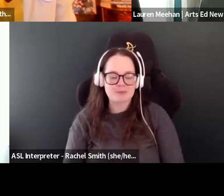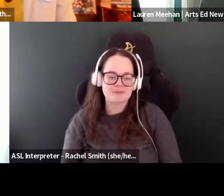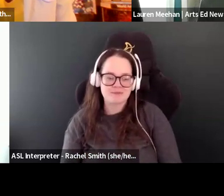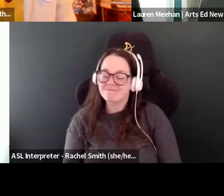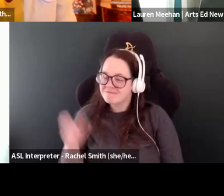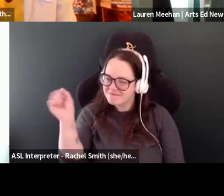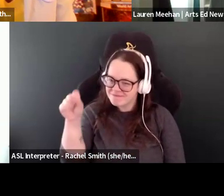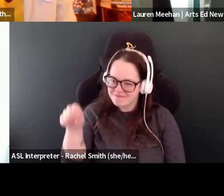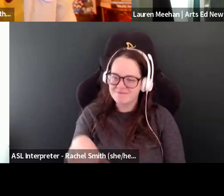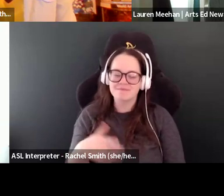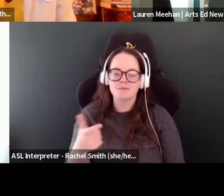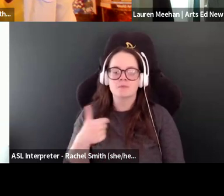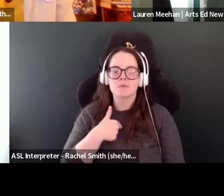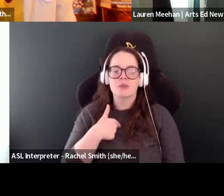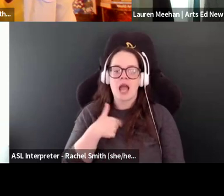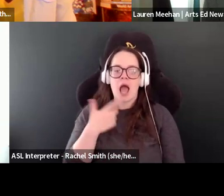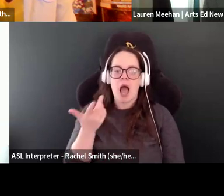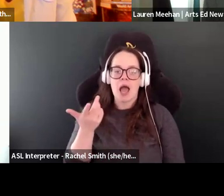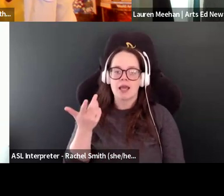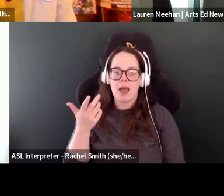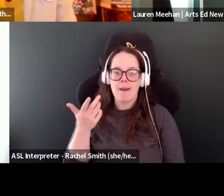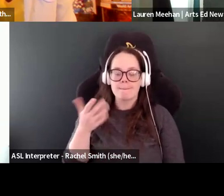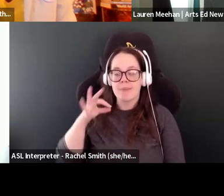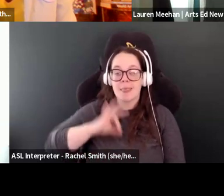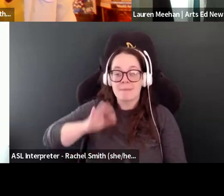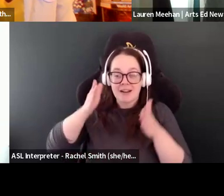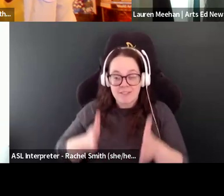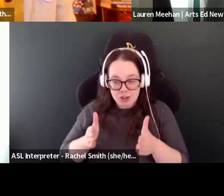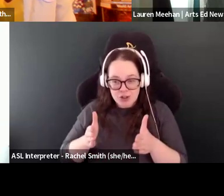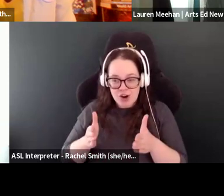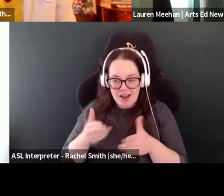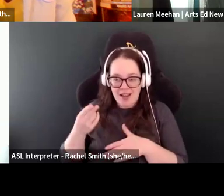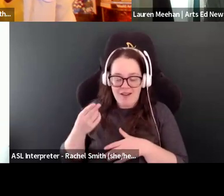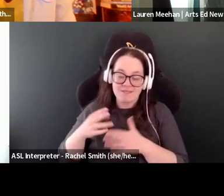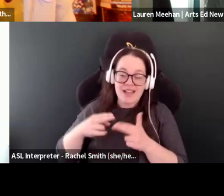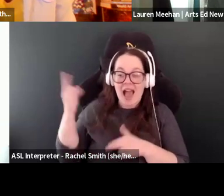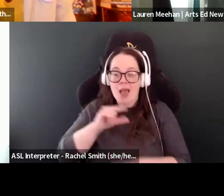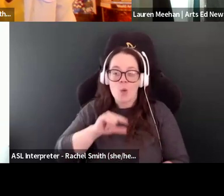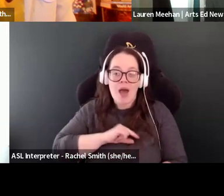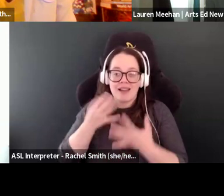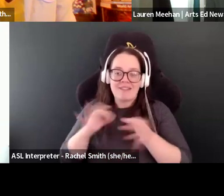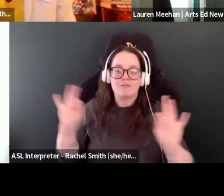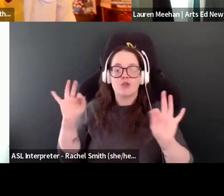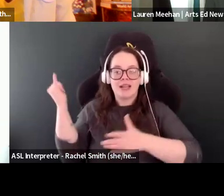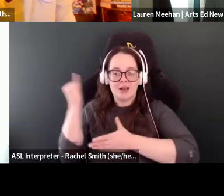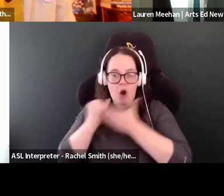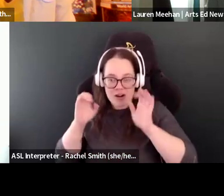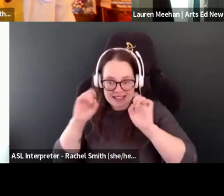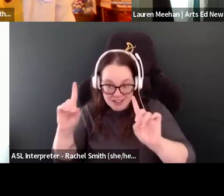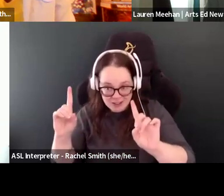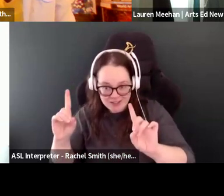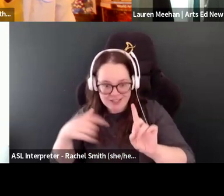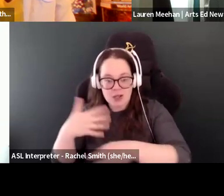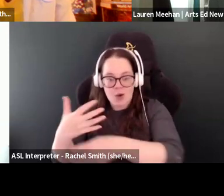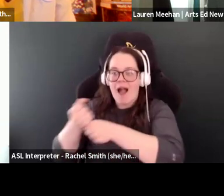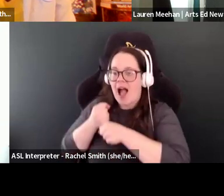Yeah, I am the beneficiary of a high quality free public arts education. I received